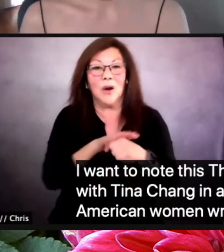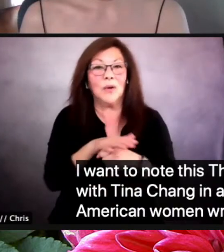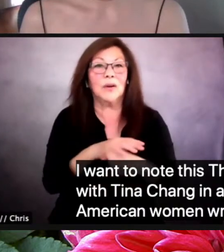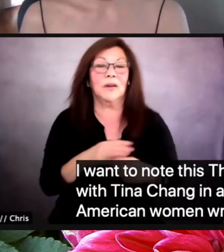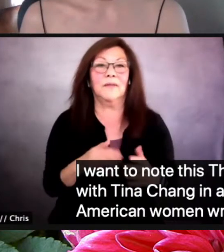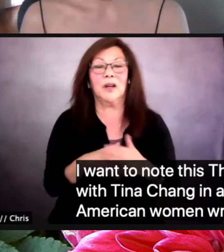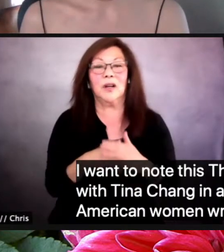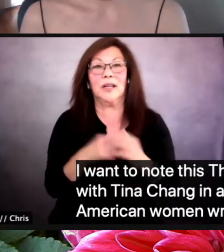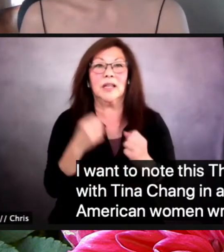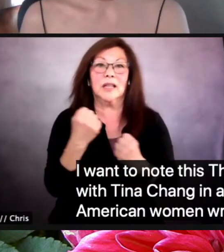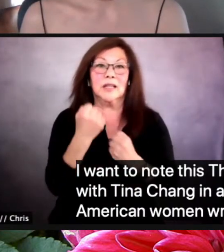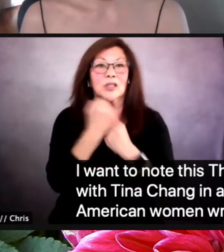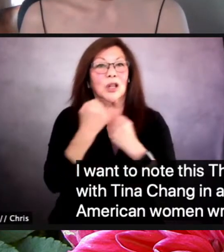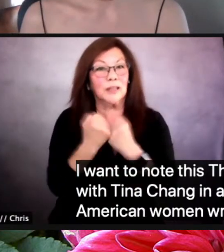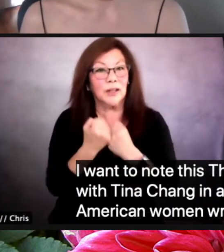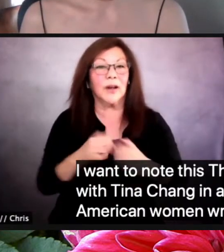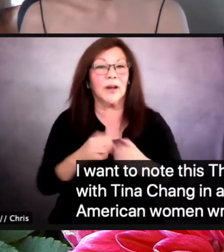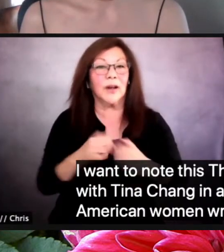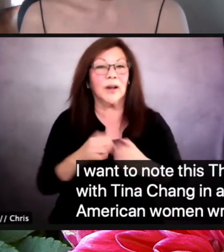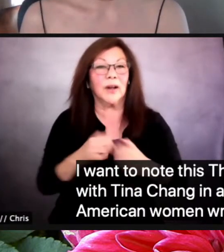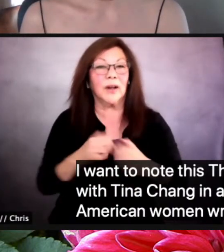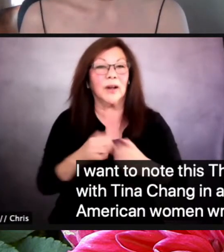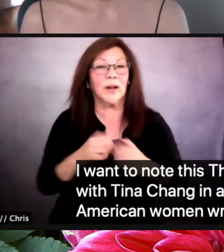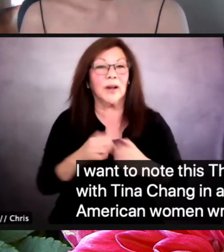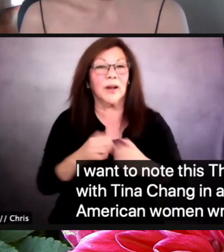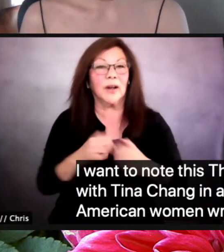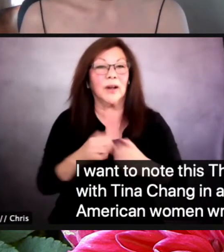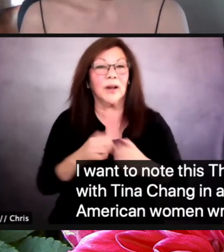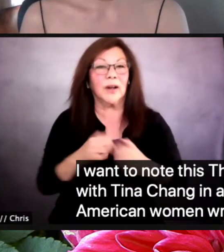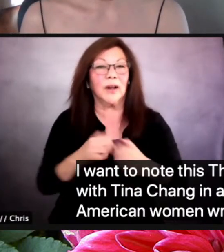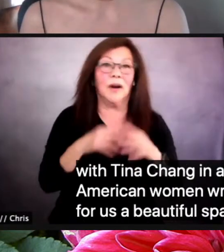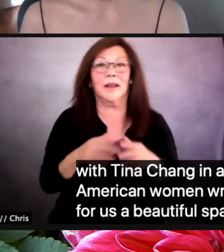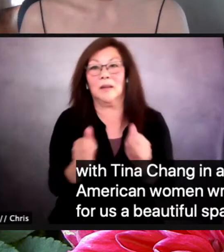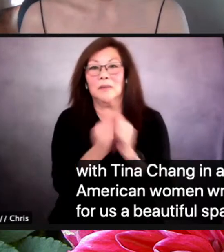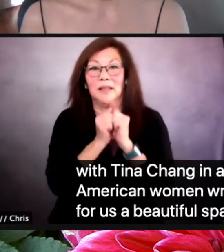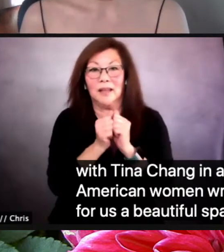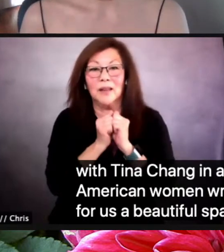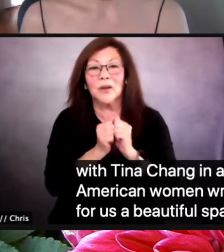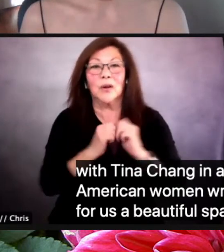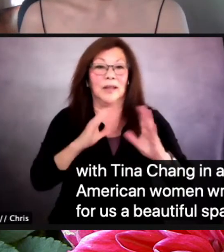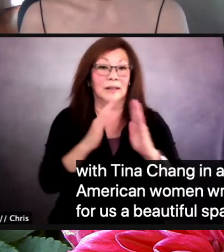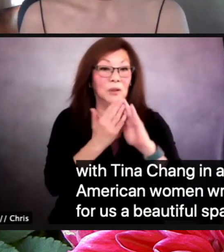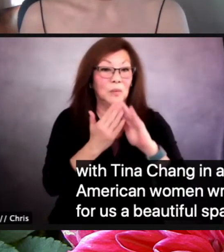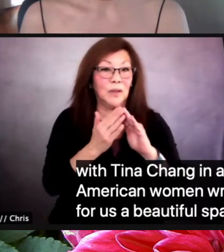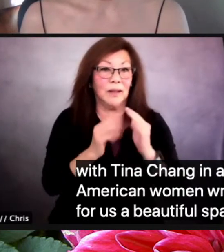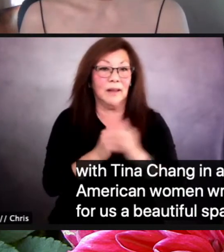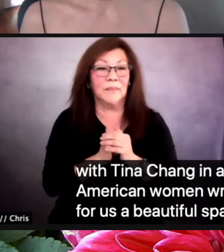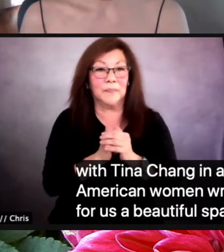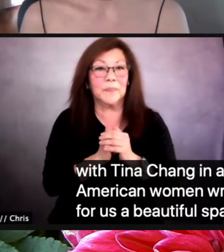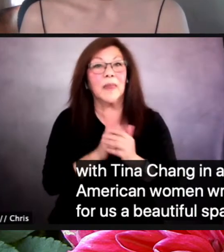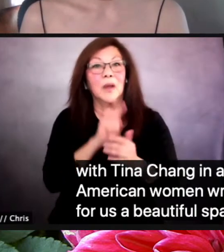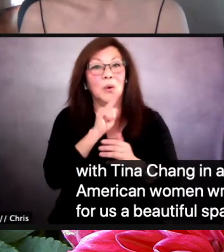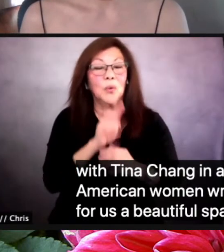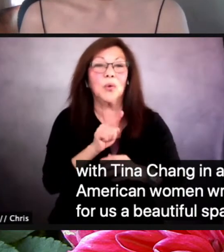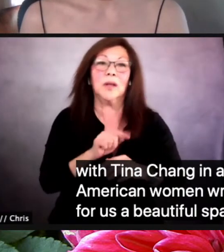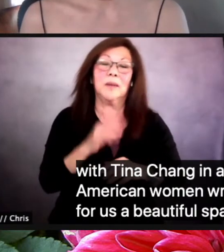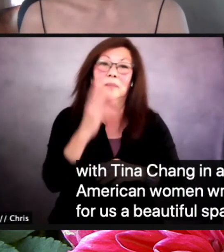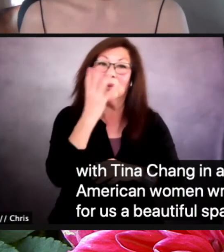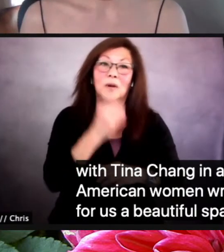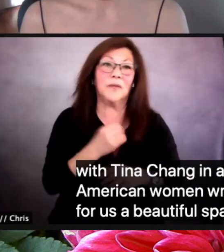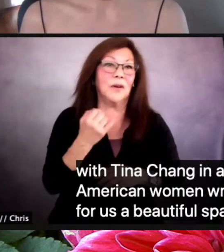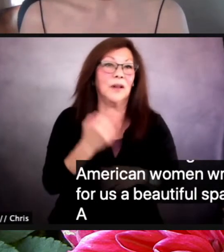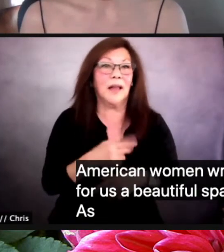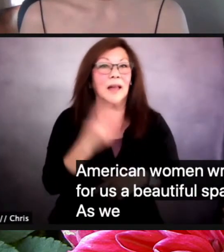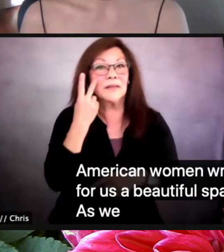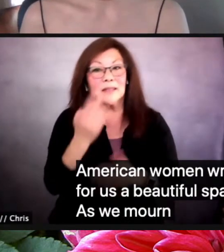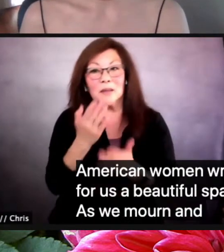comfort as we mourn and kind of come together in community. It will be really beautiful. I've seen